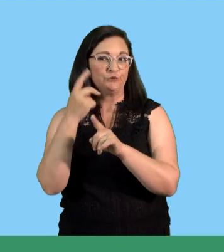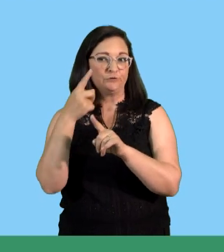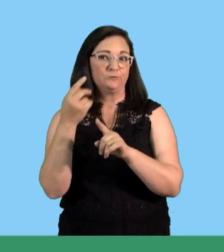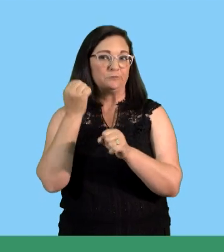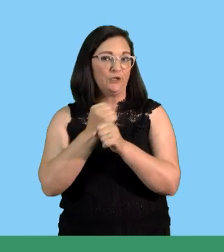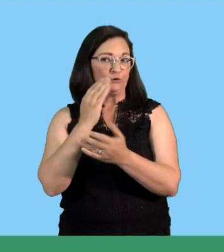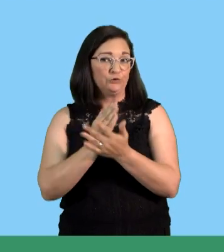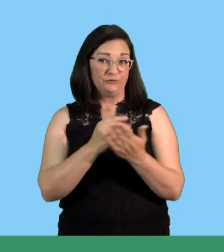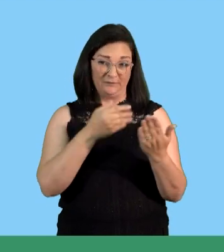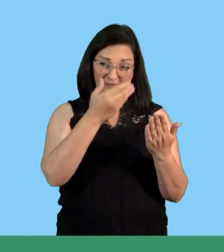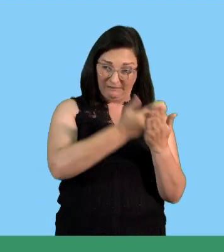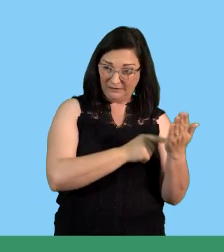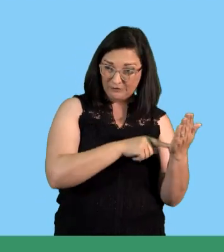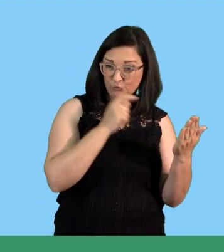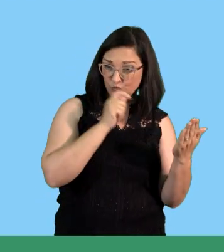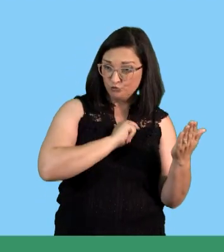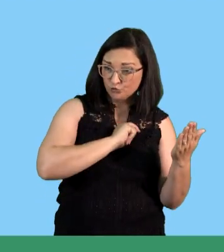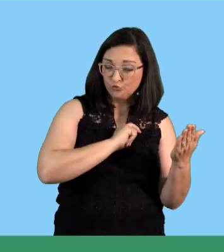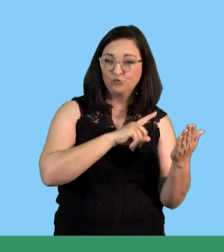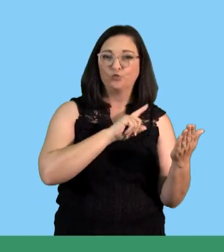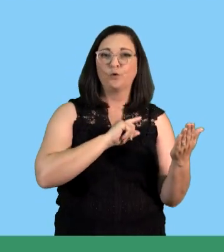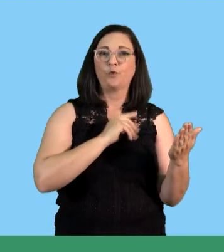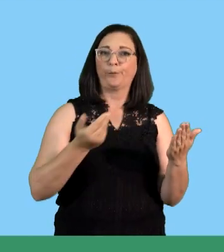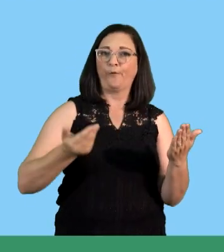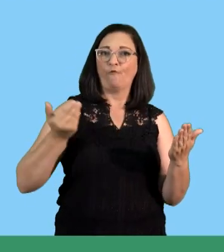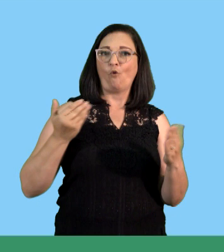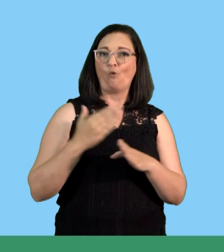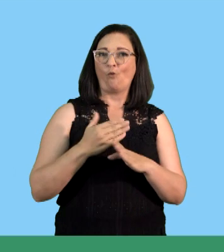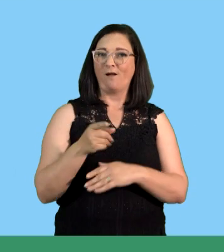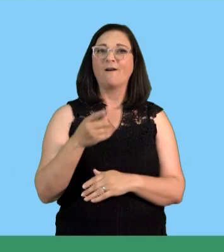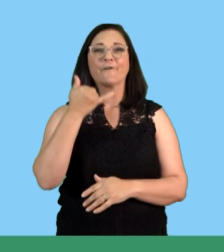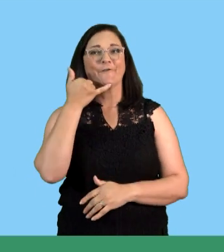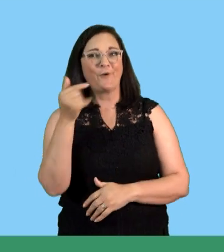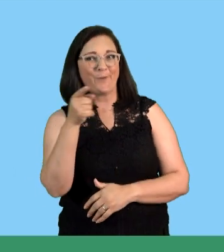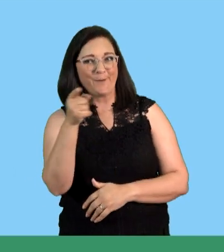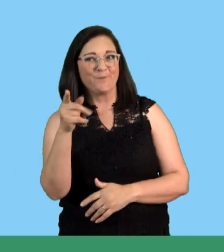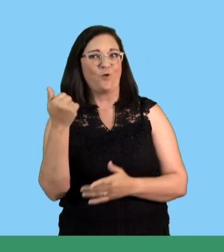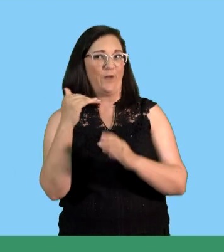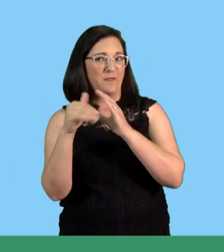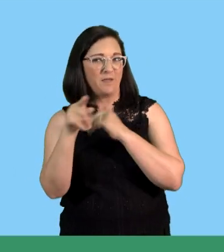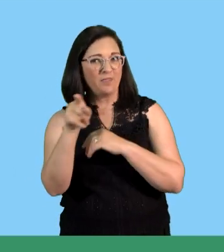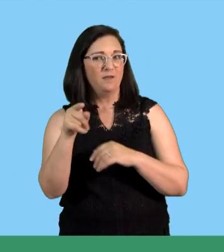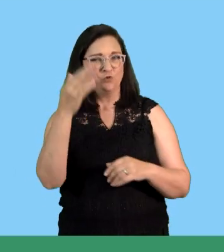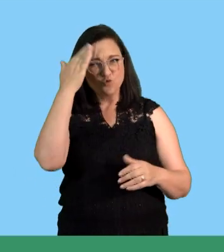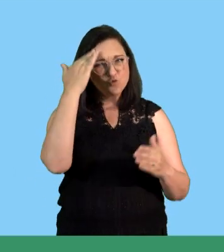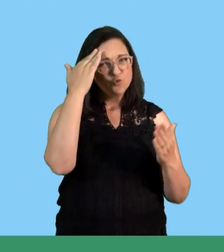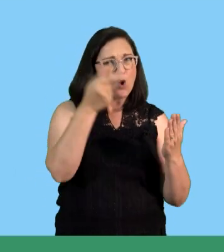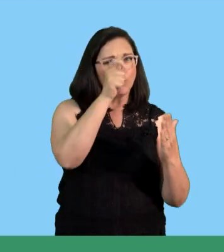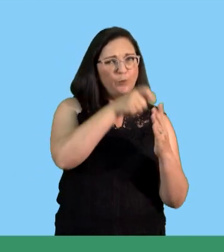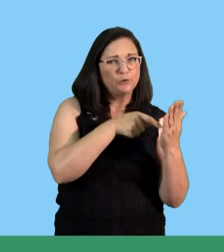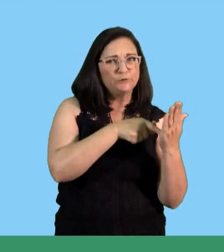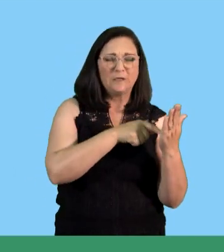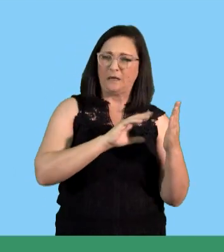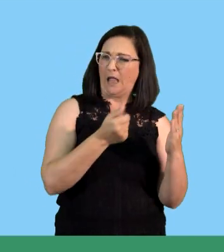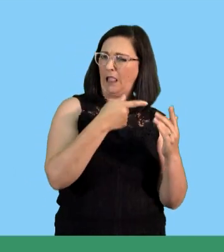to make sure that you're telling the truth, to say, we're calling the people that you've written as a reference to say, do you know so-and-so? And how